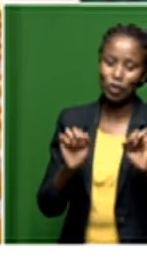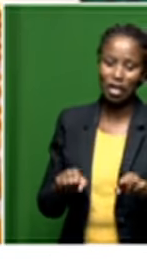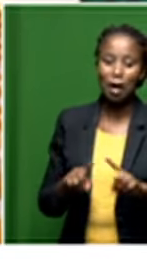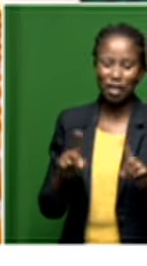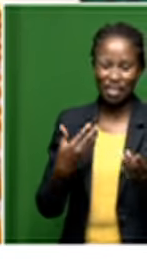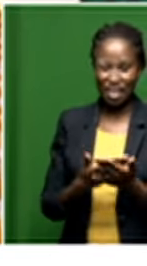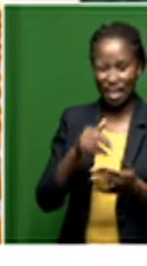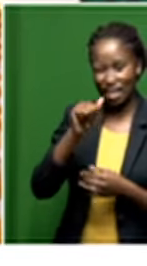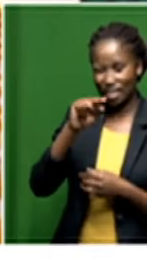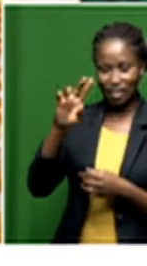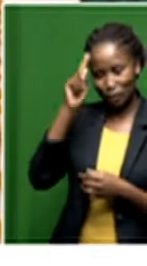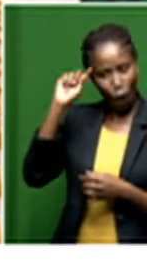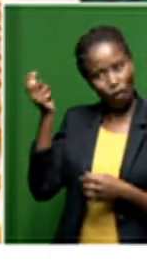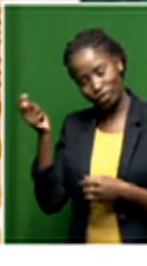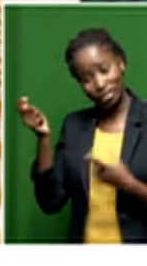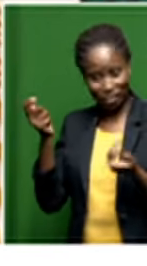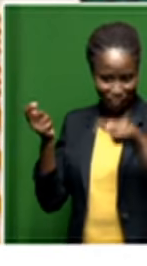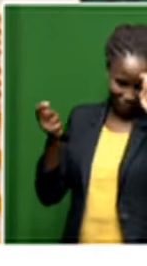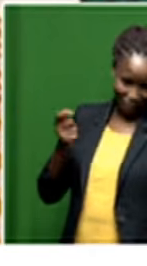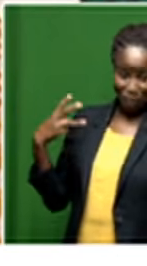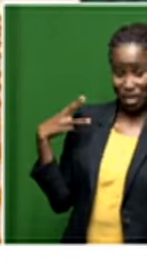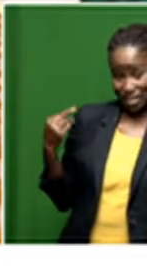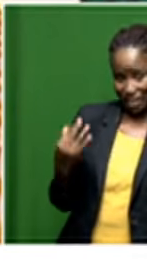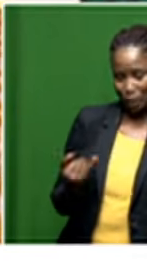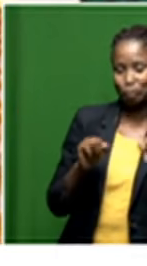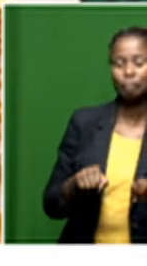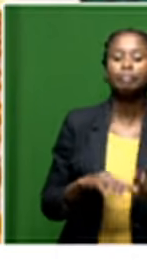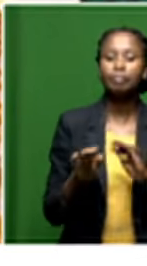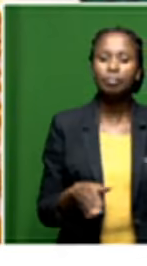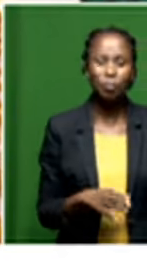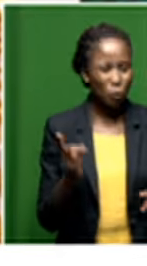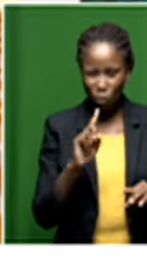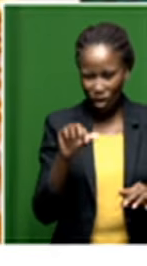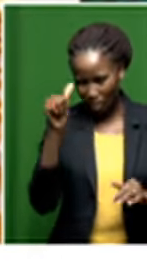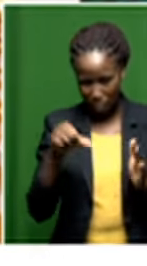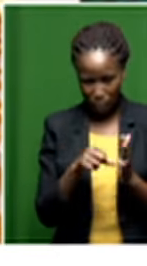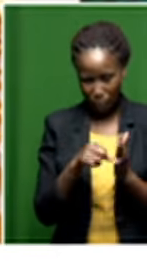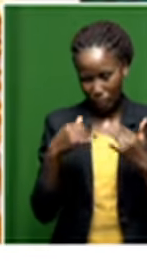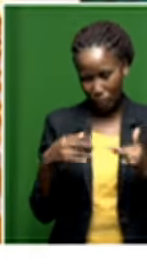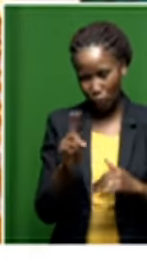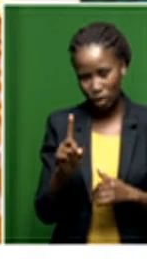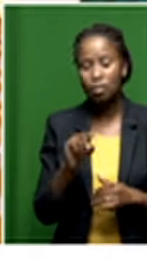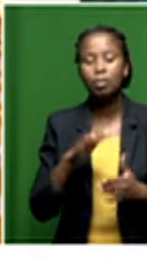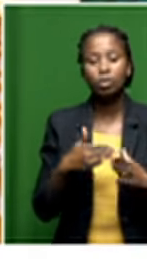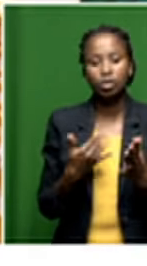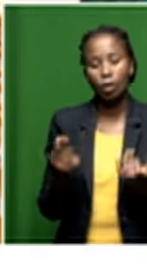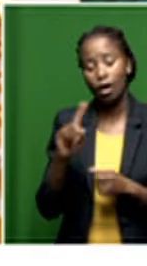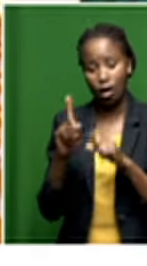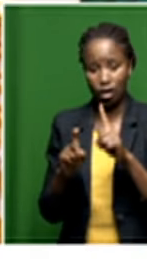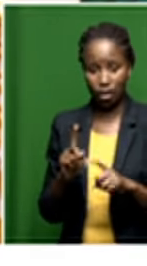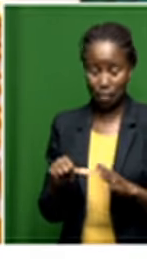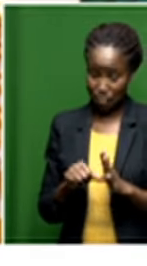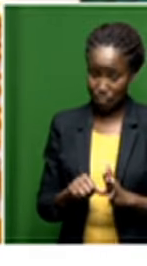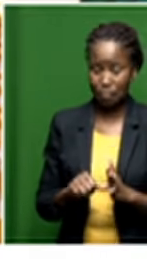off and keep the COGTA Minister cap on. And one of the other important things, and in fact, we're asking this as our question of the day today, and that